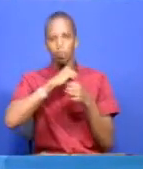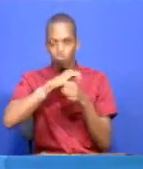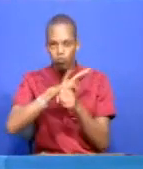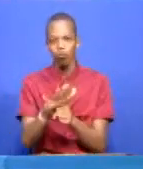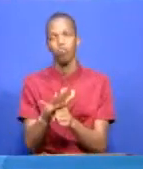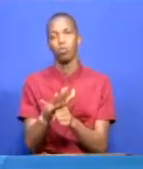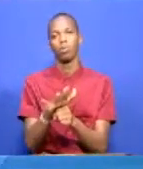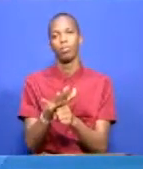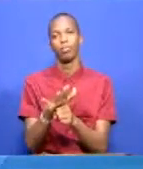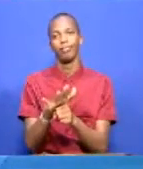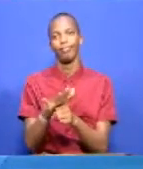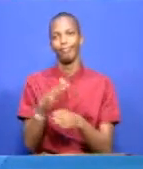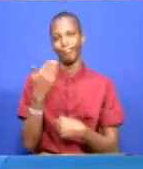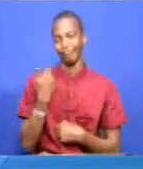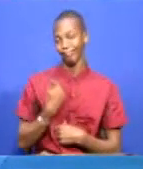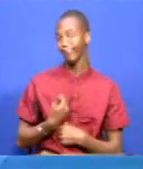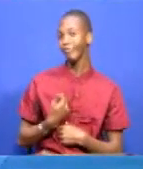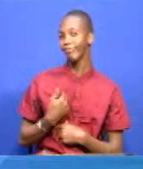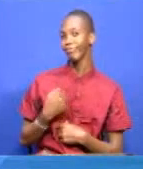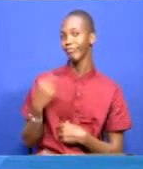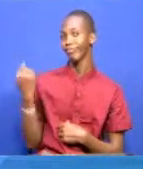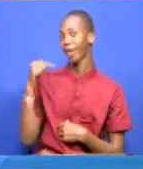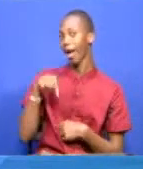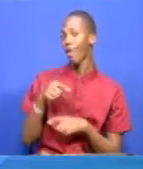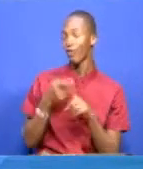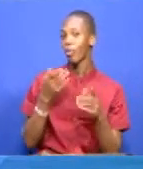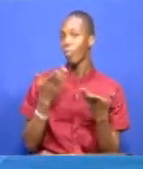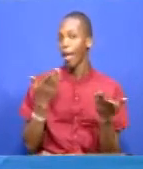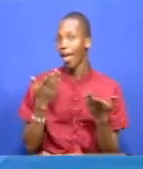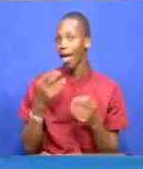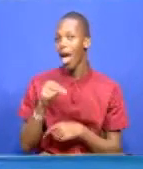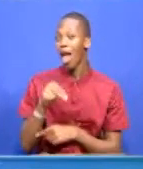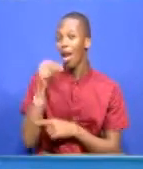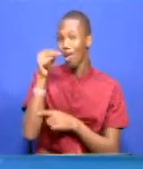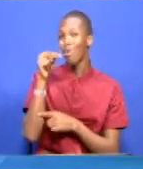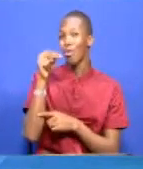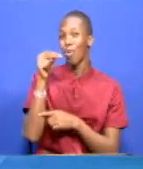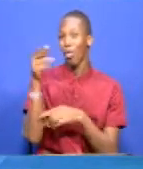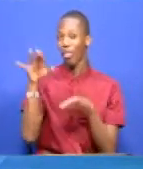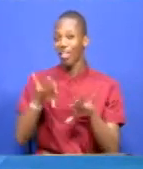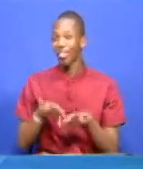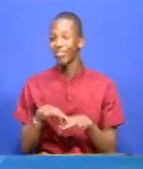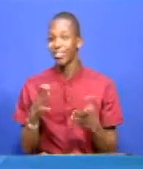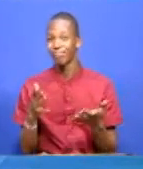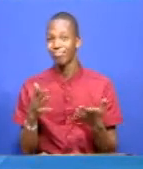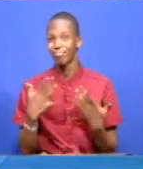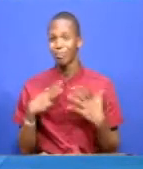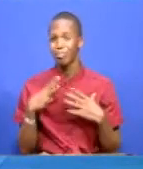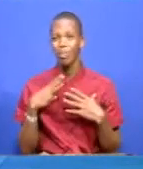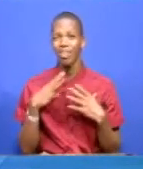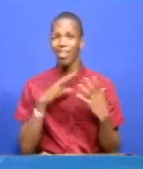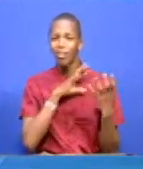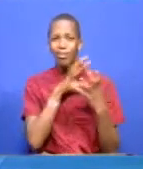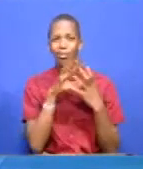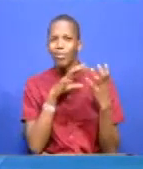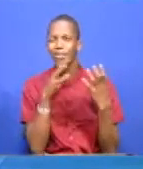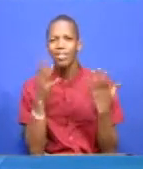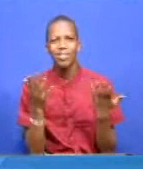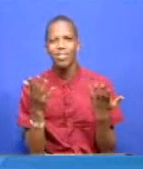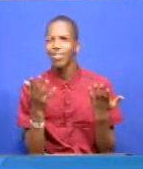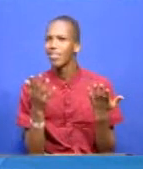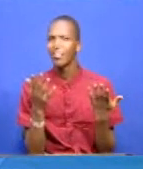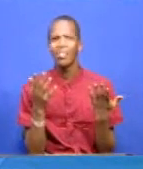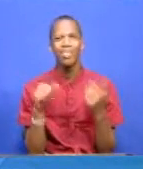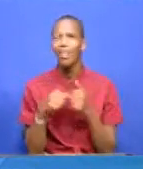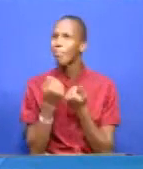I come from North Rift, and our people are confused and unable to understand what is really happening to our